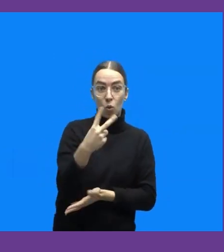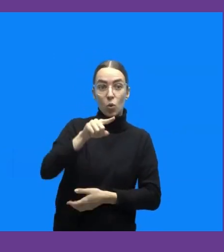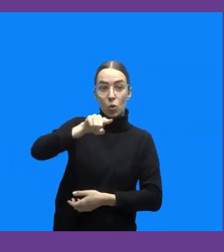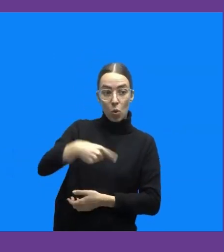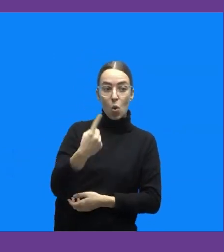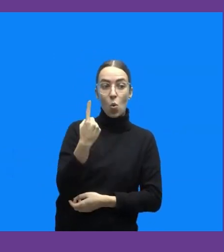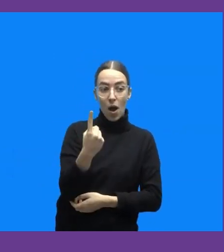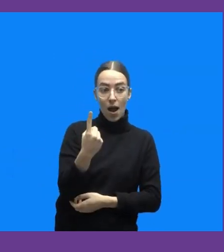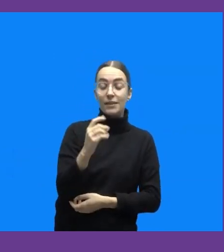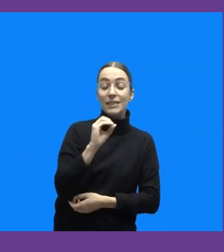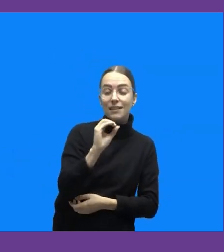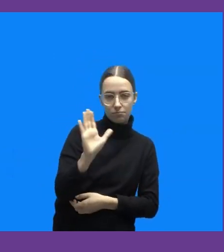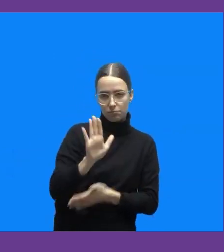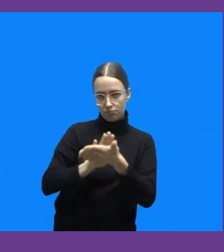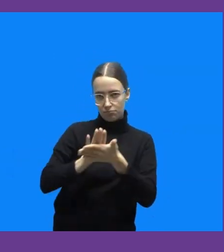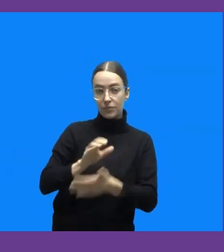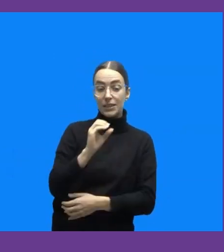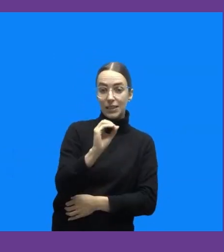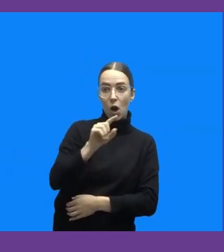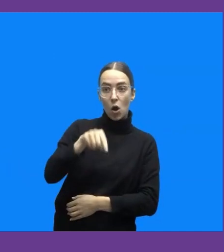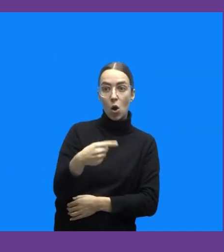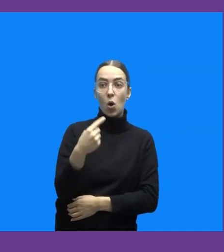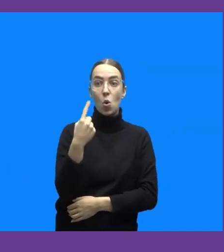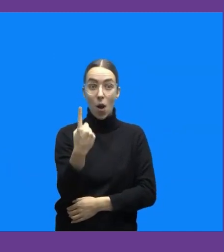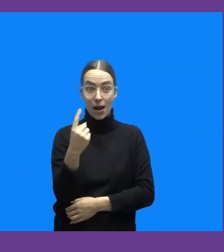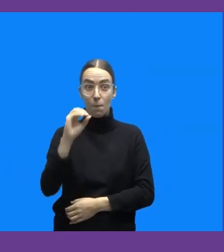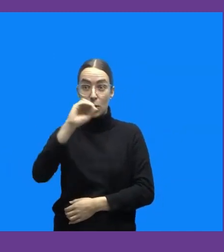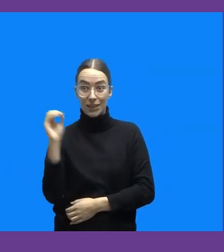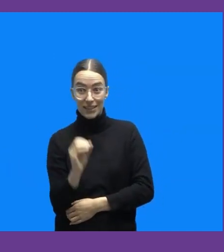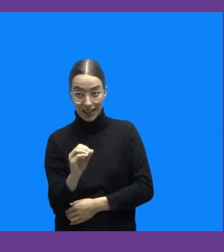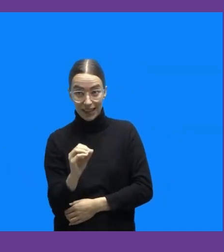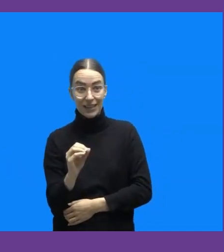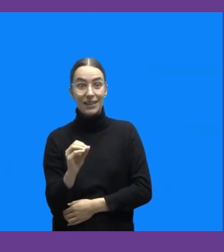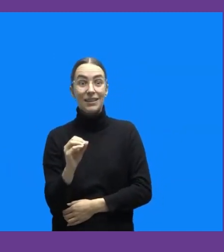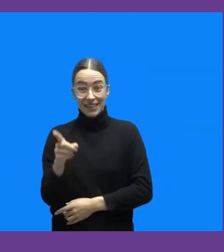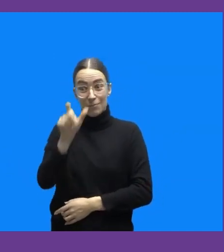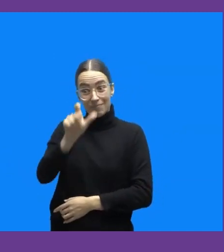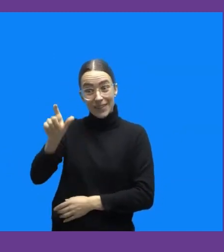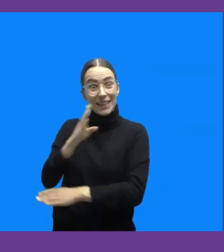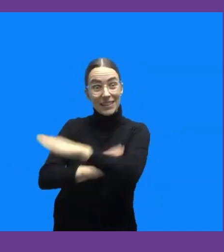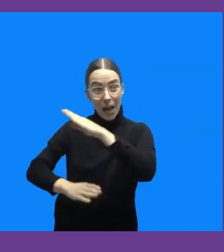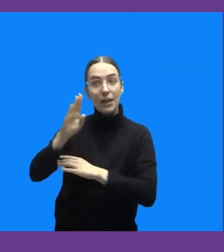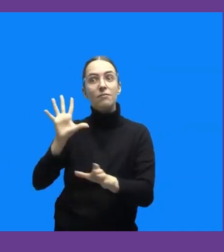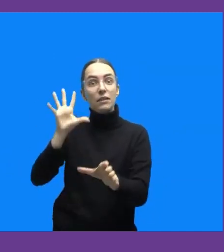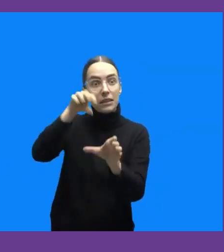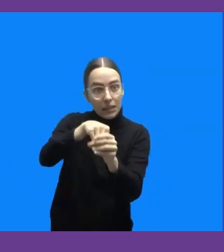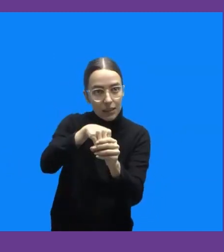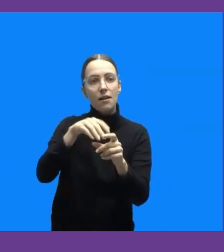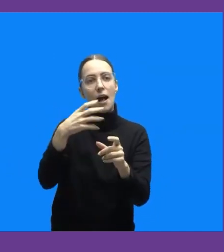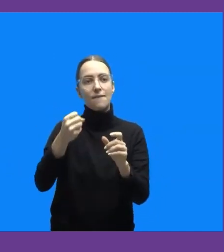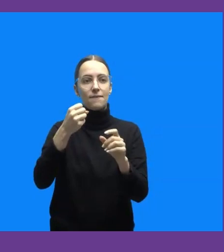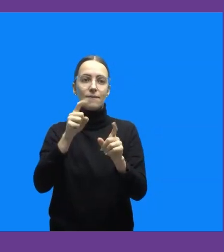enrolled in the university in Spain were participating in international mobility programs. Of